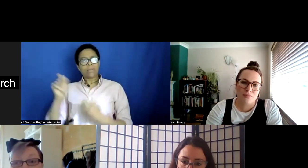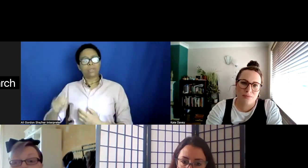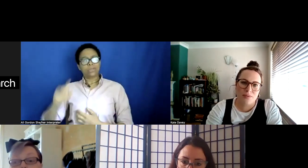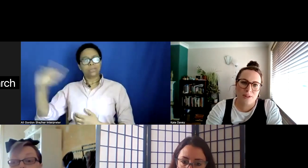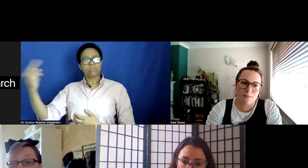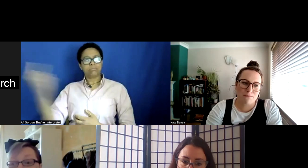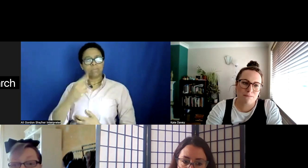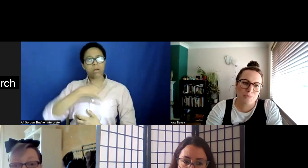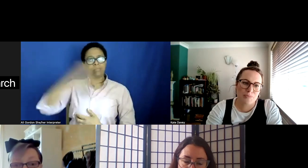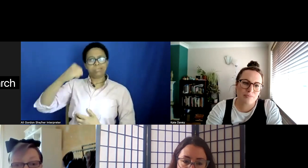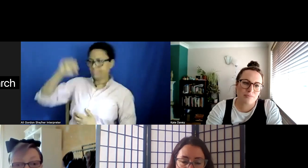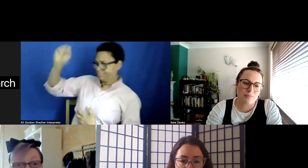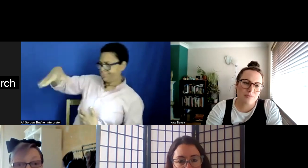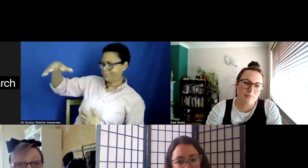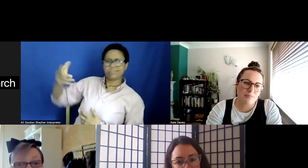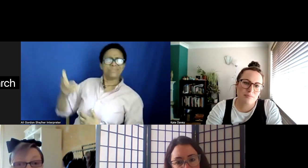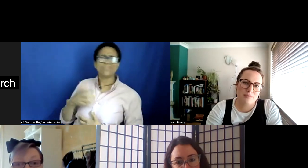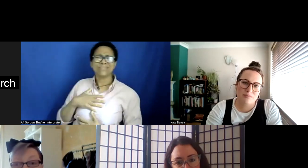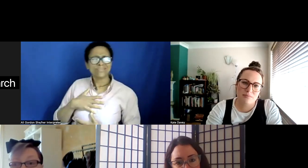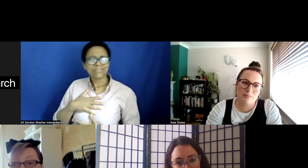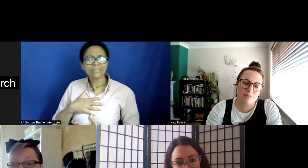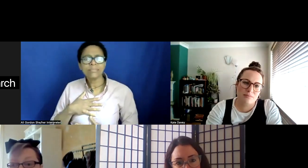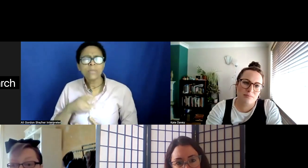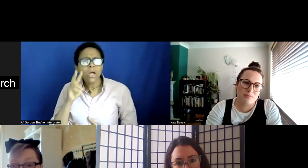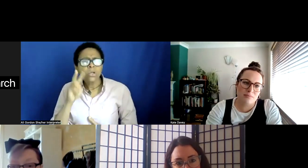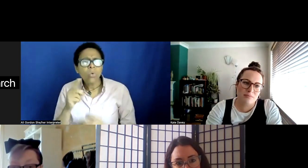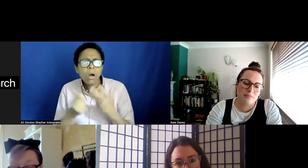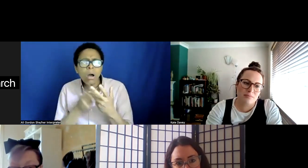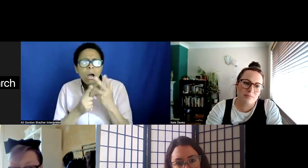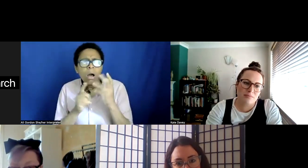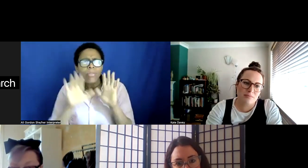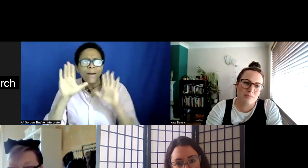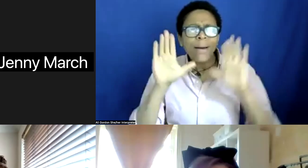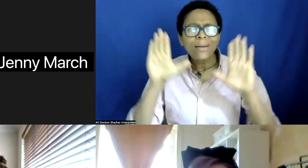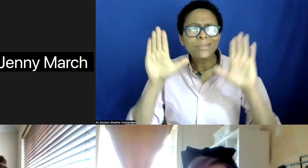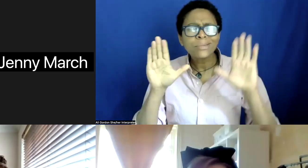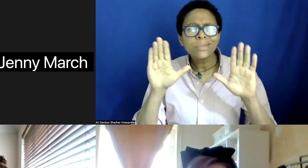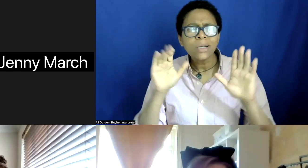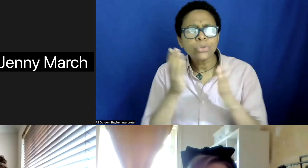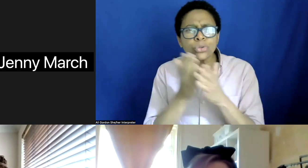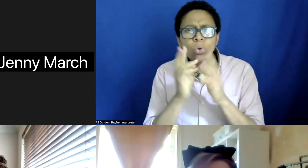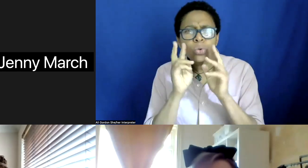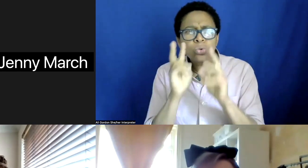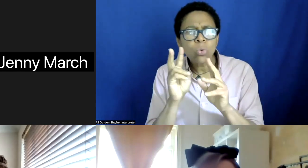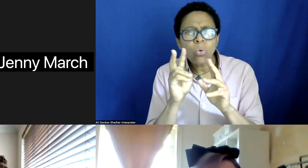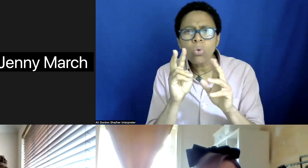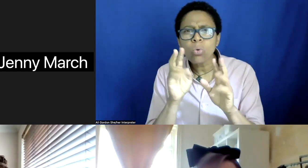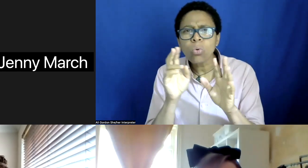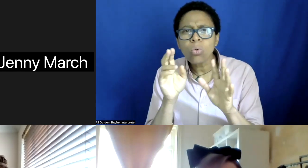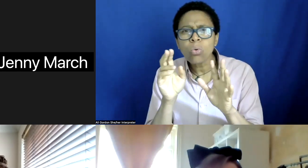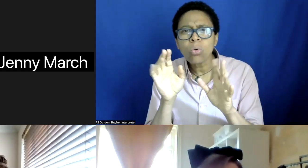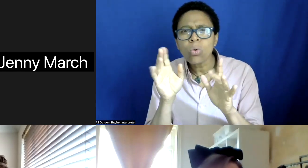important. I saw some other hands. I know Michelle's got their hand up, but I'm sure I saw someone else's hand. So